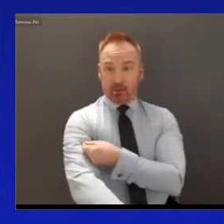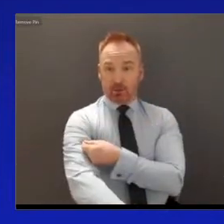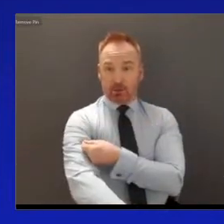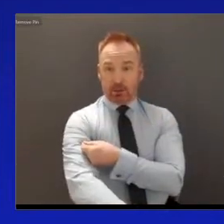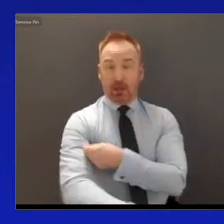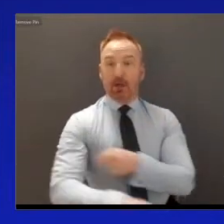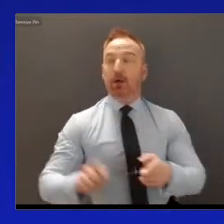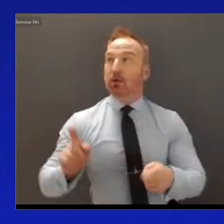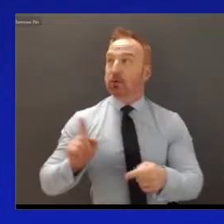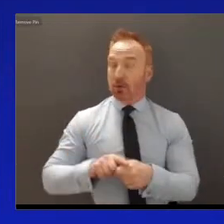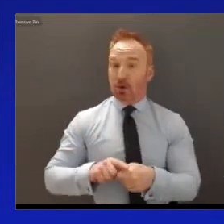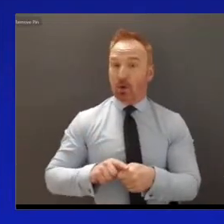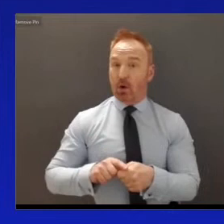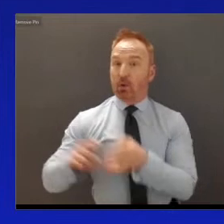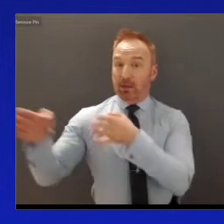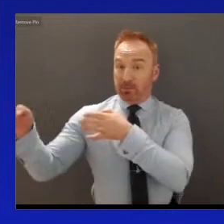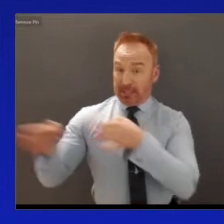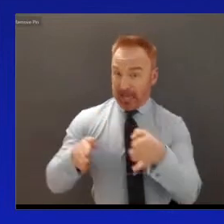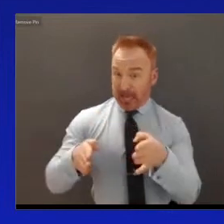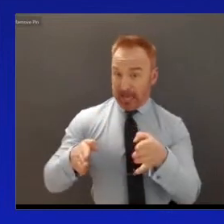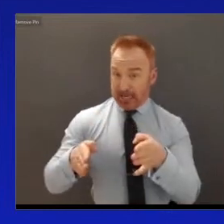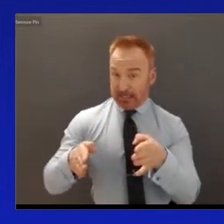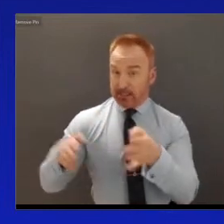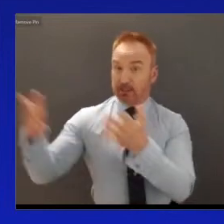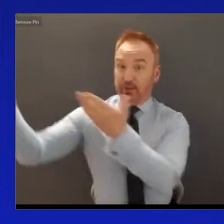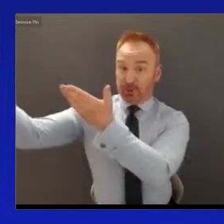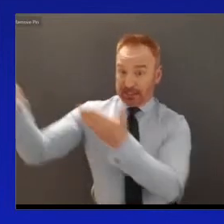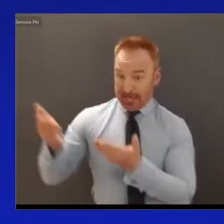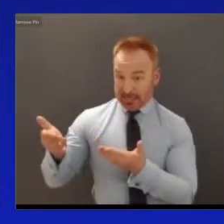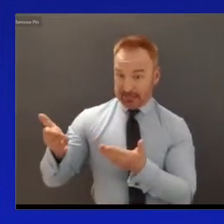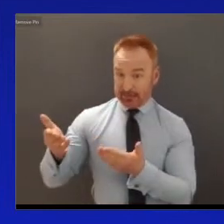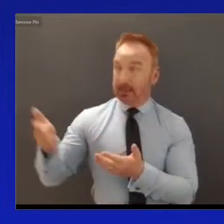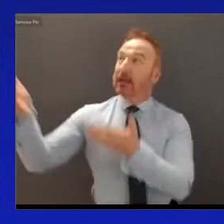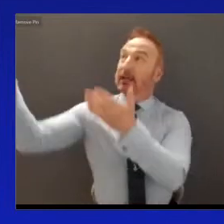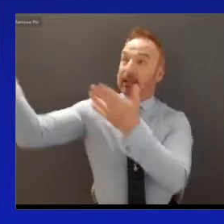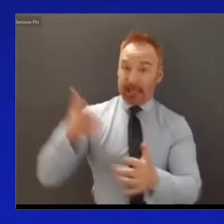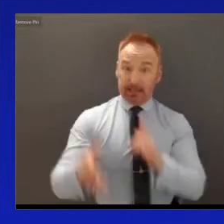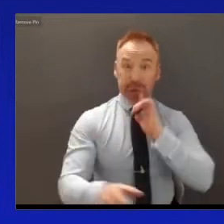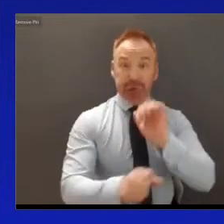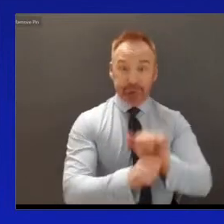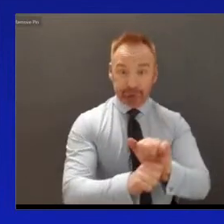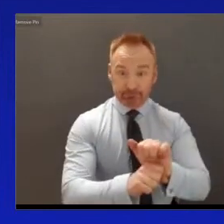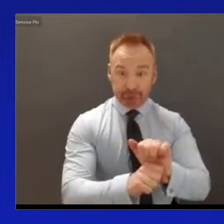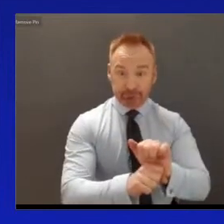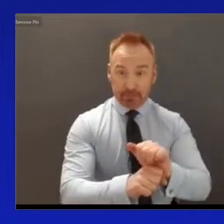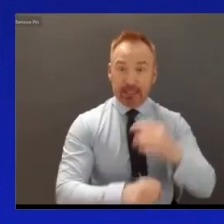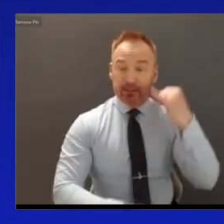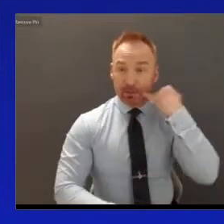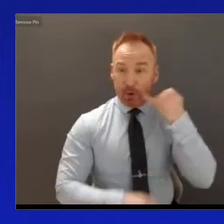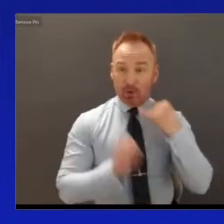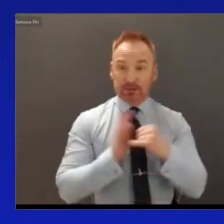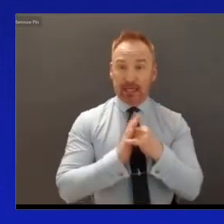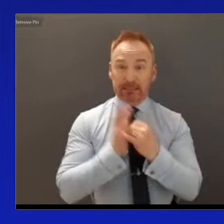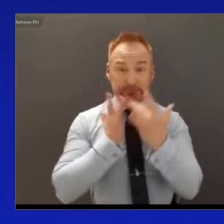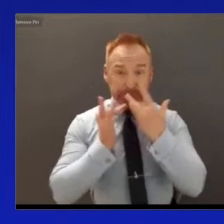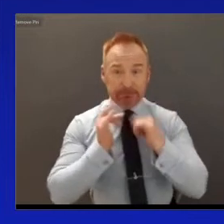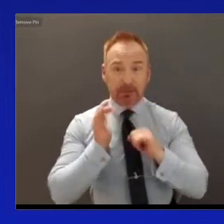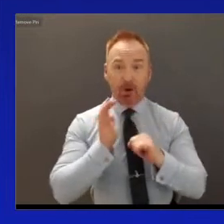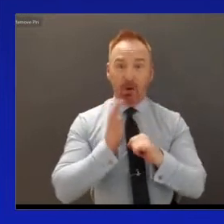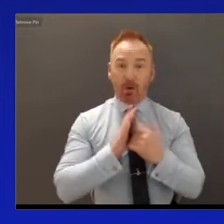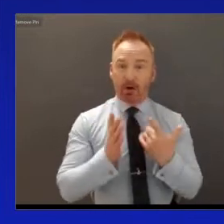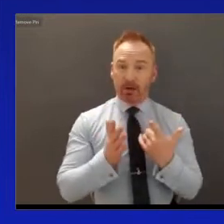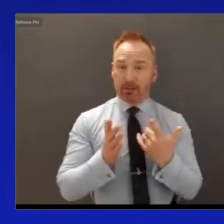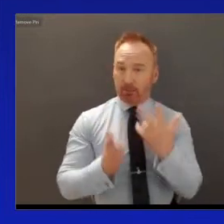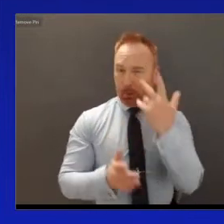getting from the province, and analyze whether there is a delta there, a gap that needs to be filled. As well,